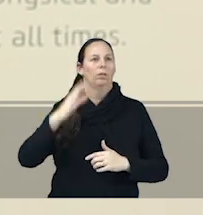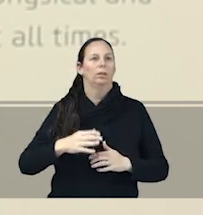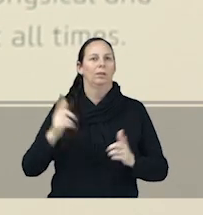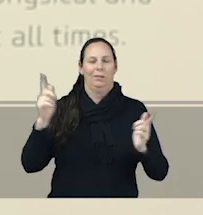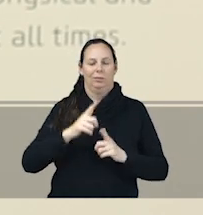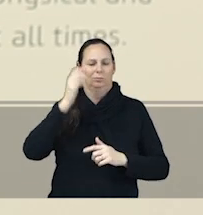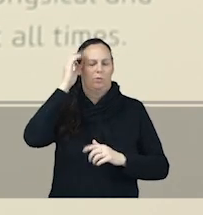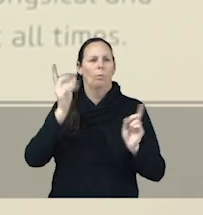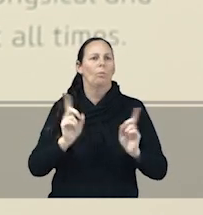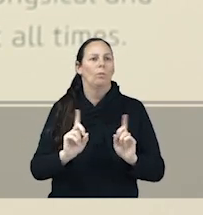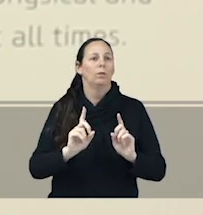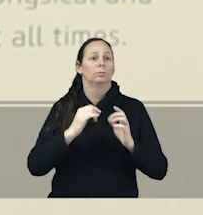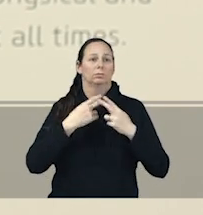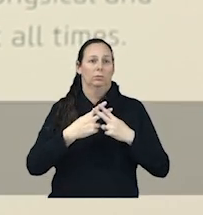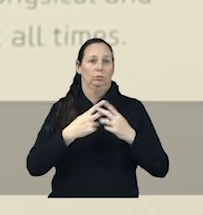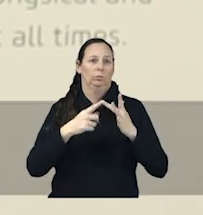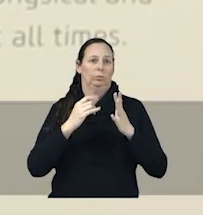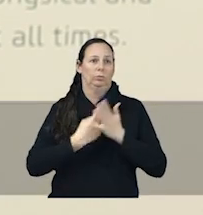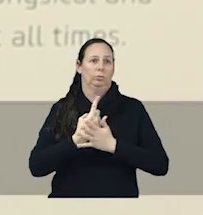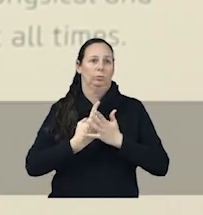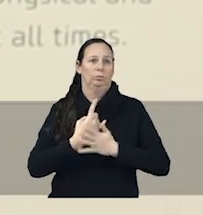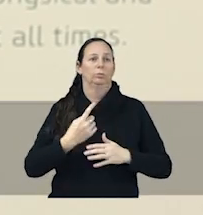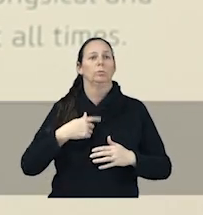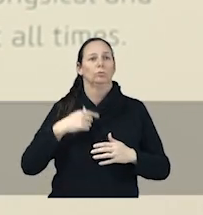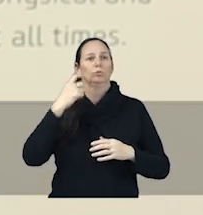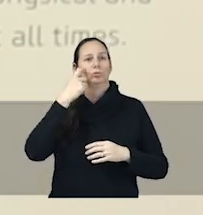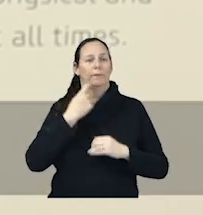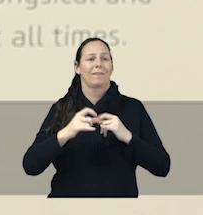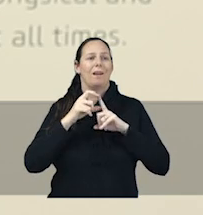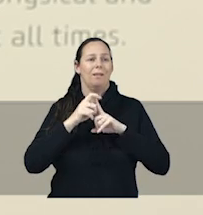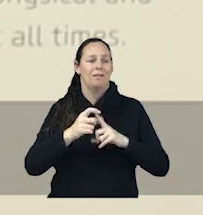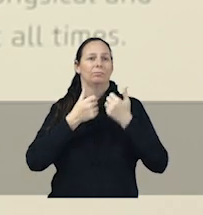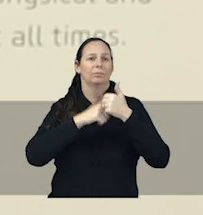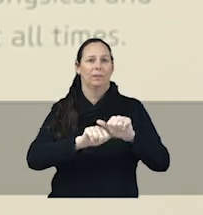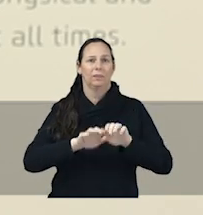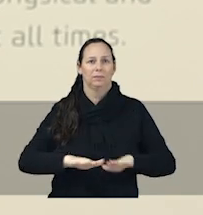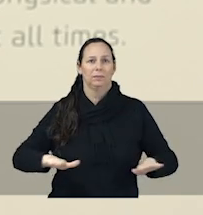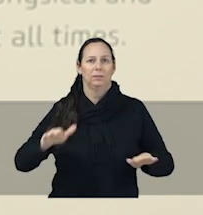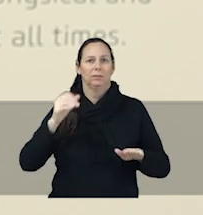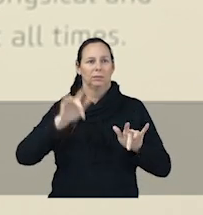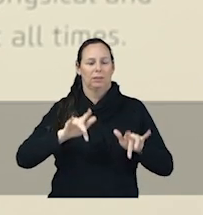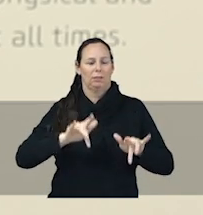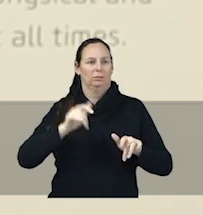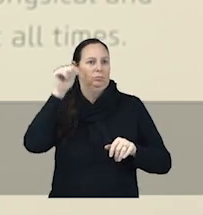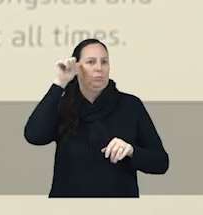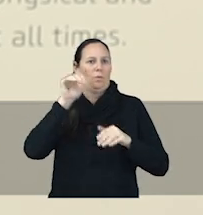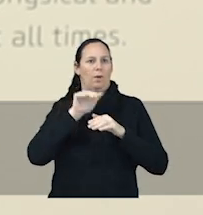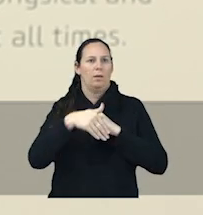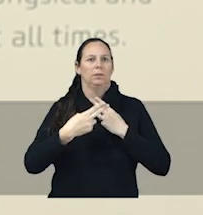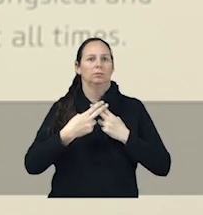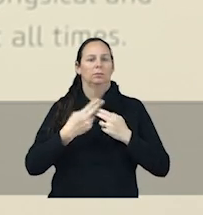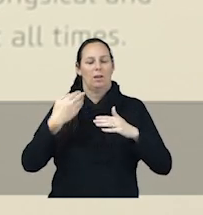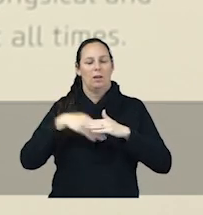They lack knowledge on sexual issues. Now we do try very hard to prevent children from learning about sex especially